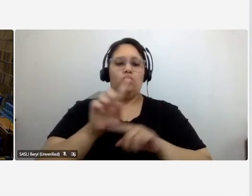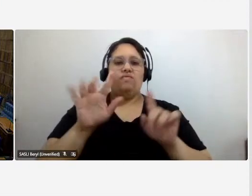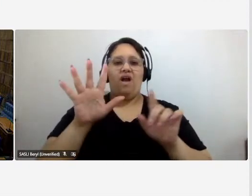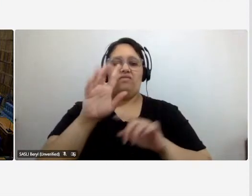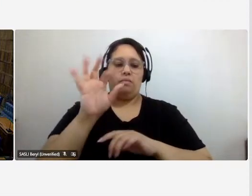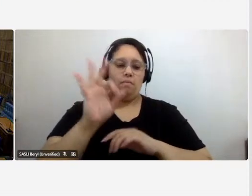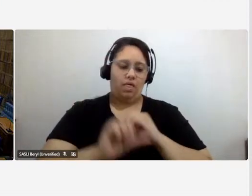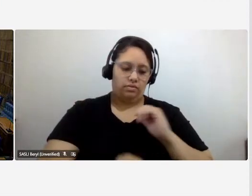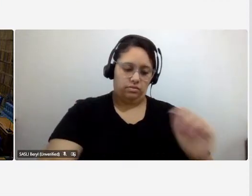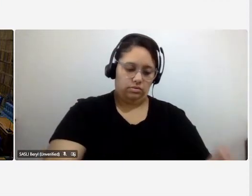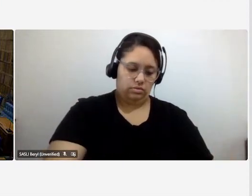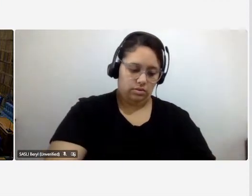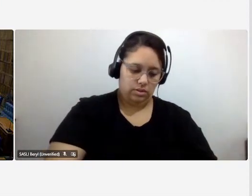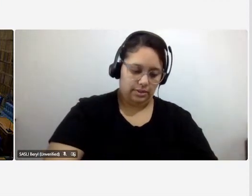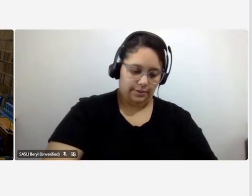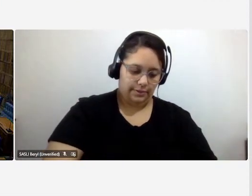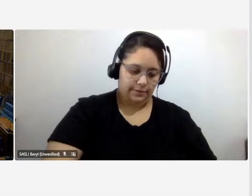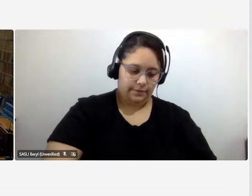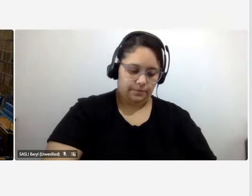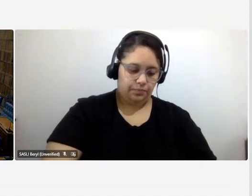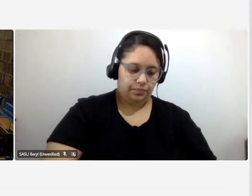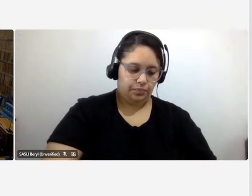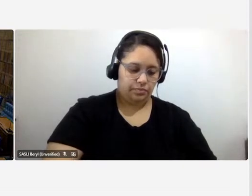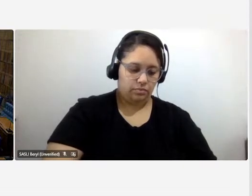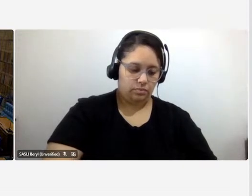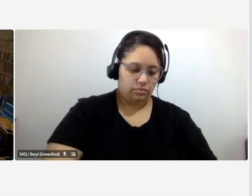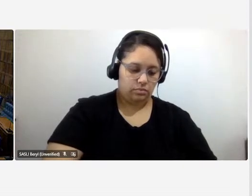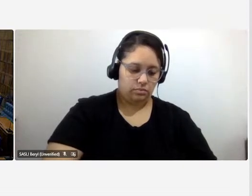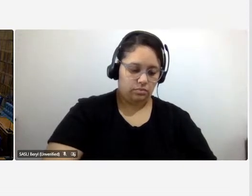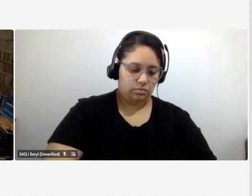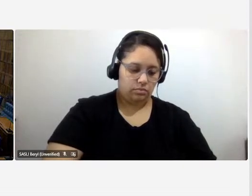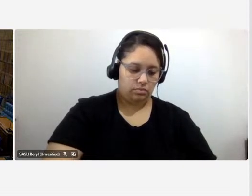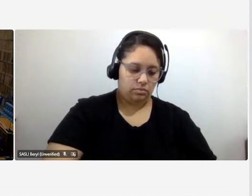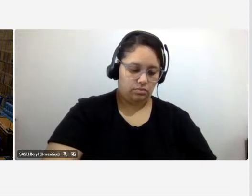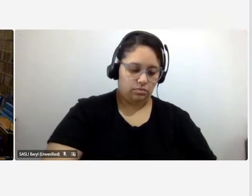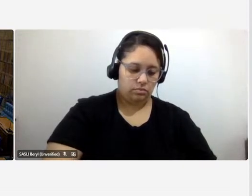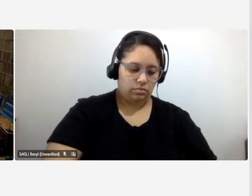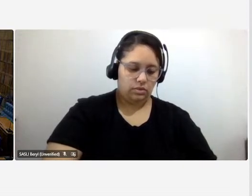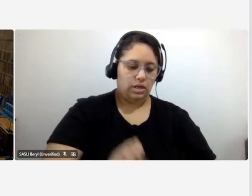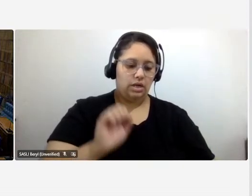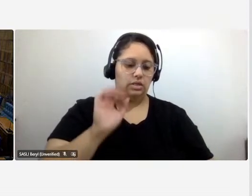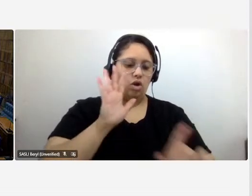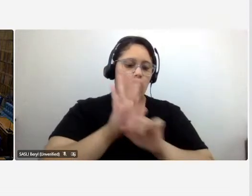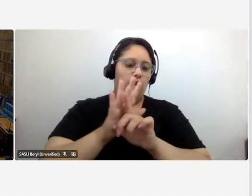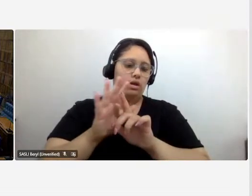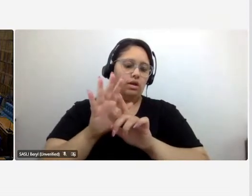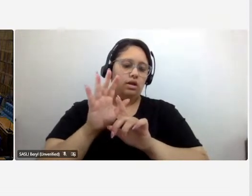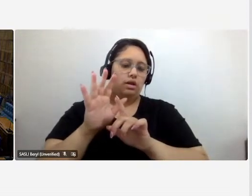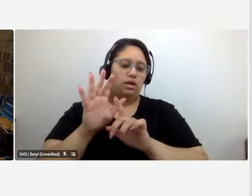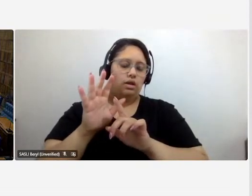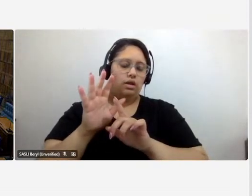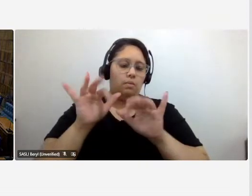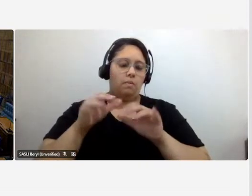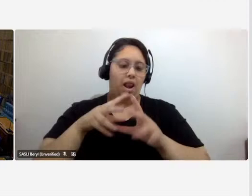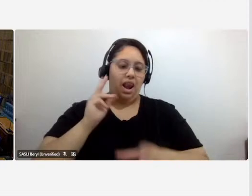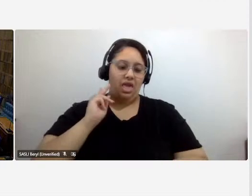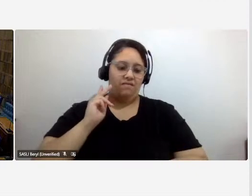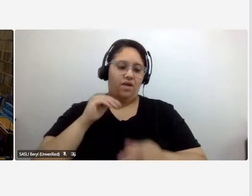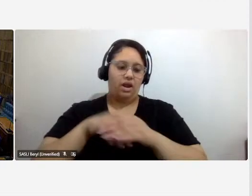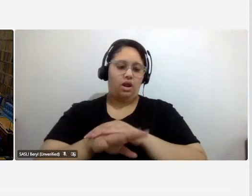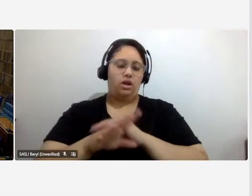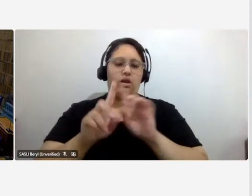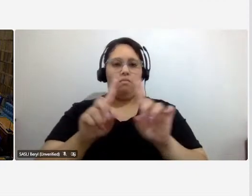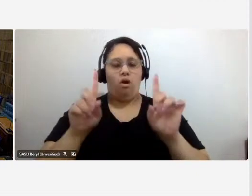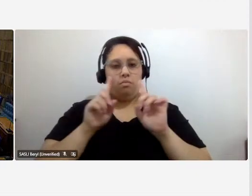we couldn't do appointments, and the turnover rate there's a direct impact between people leaving and people coming into the department. Then also